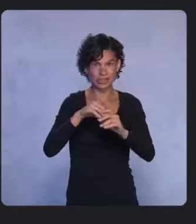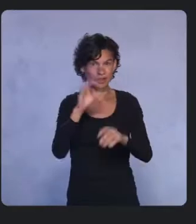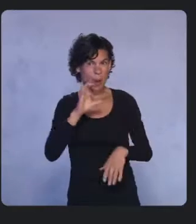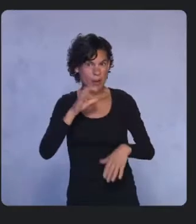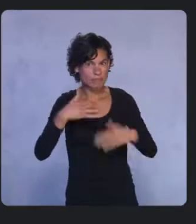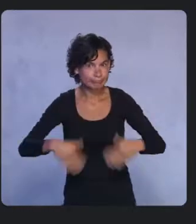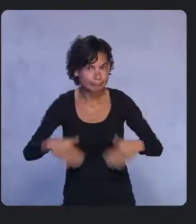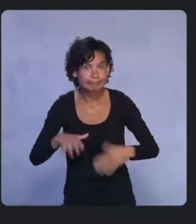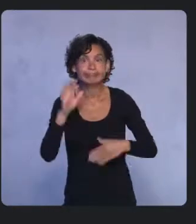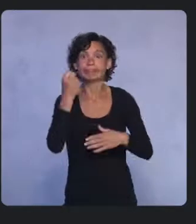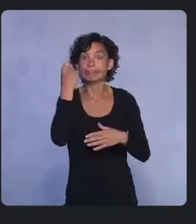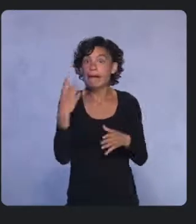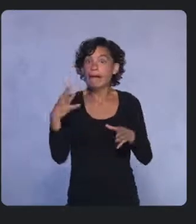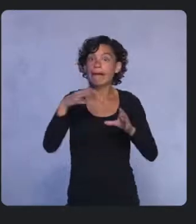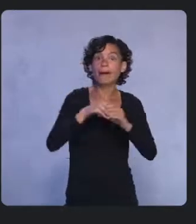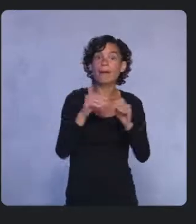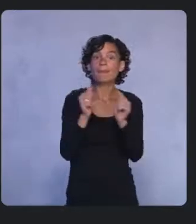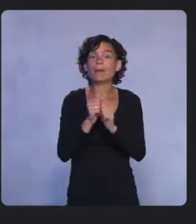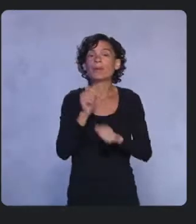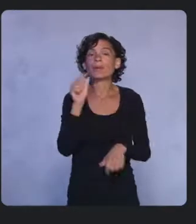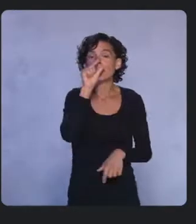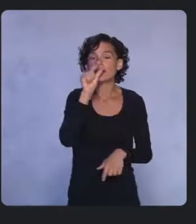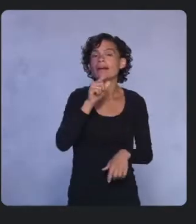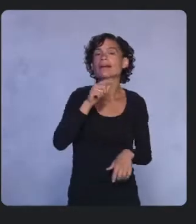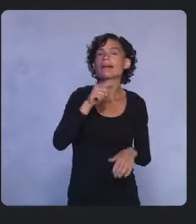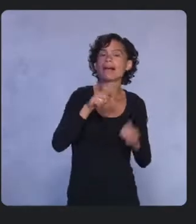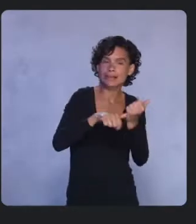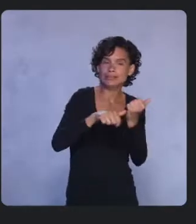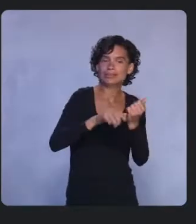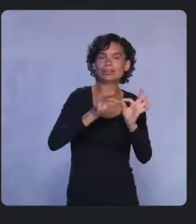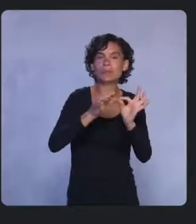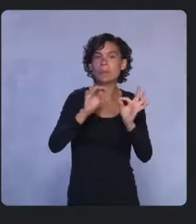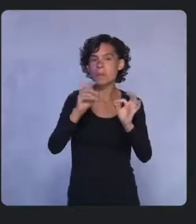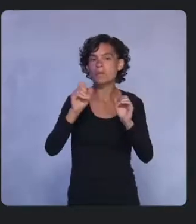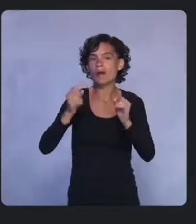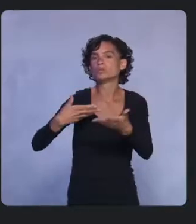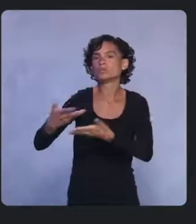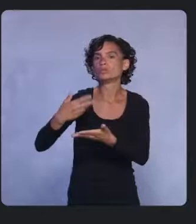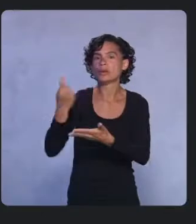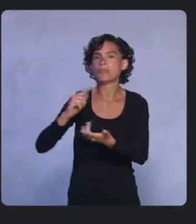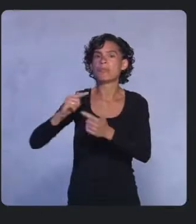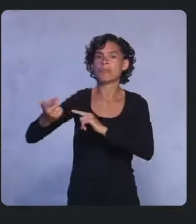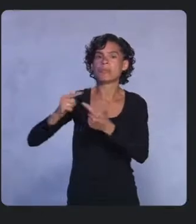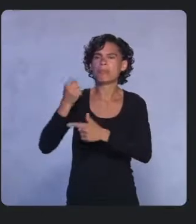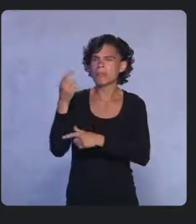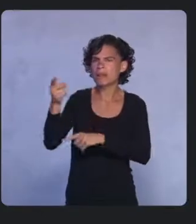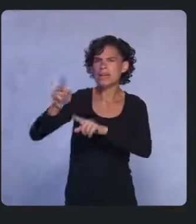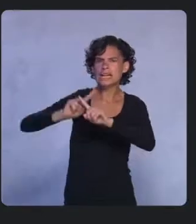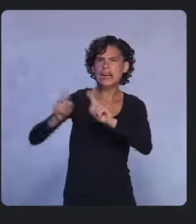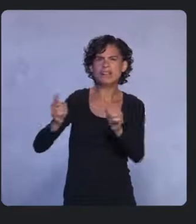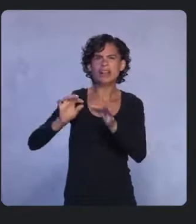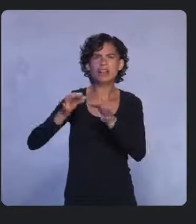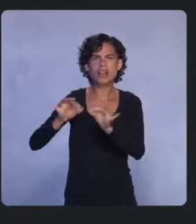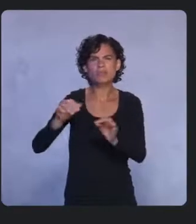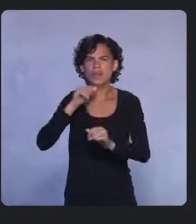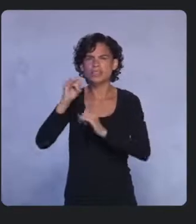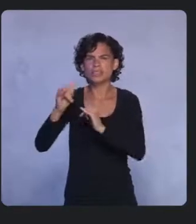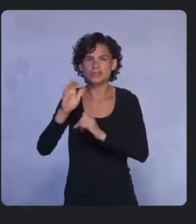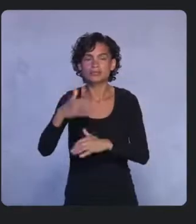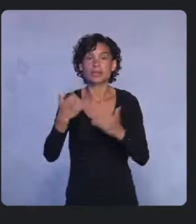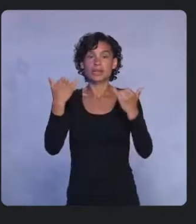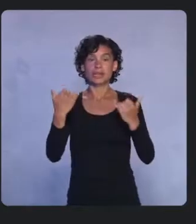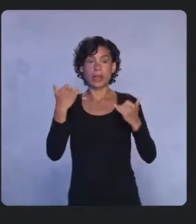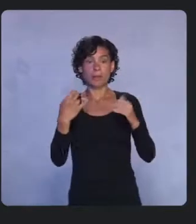mode, you can have a conversation with someone speaking a foreign language, and usage is up 4 times from just a year